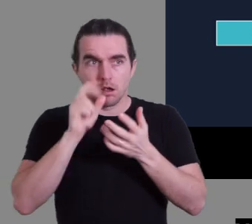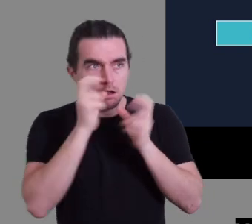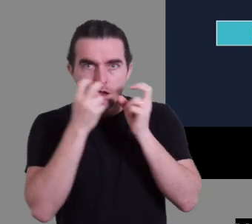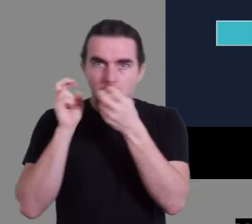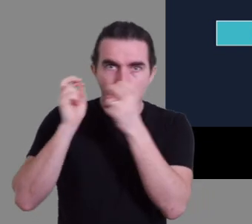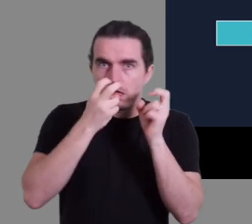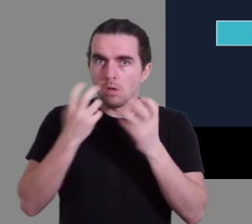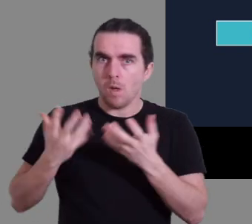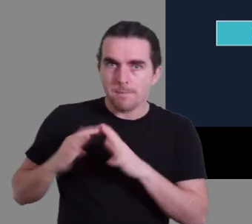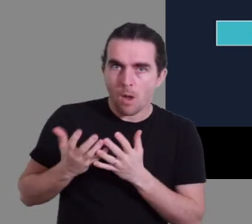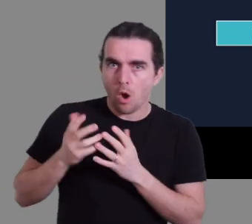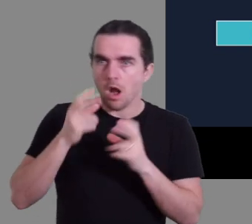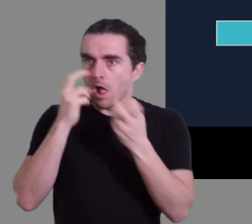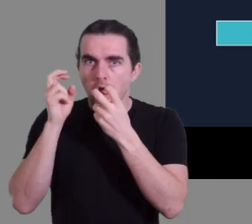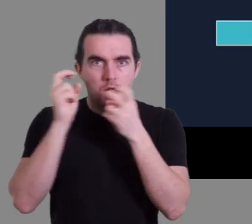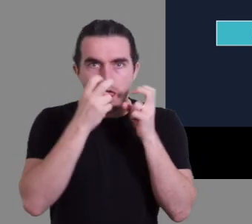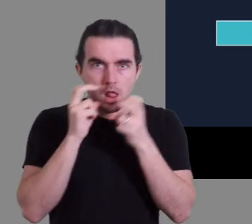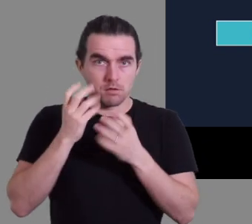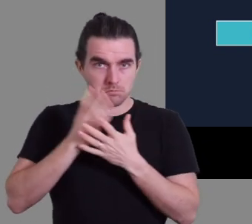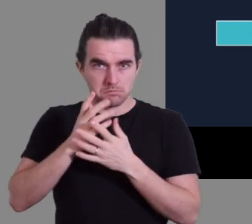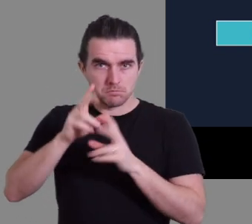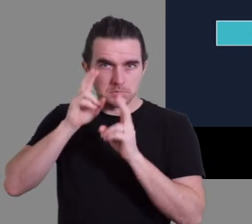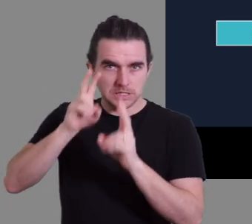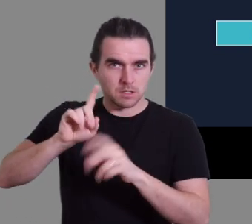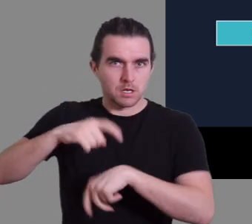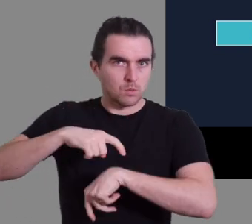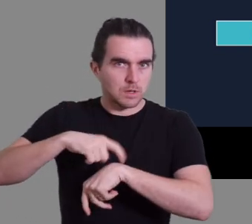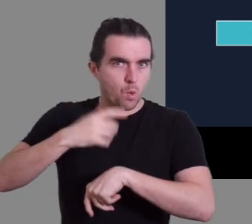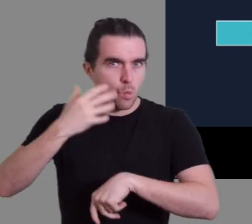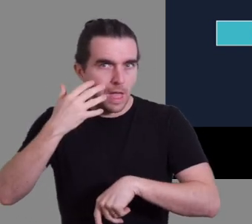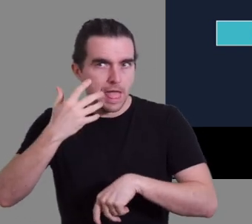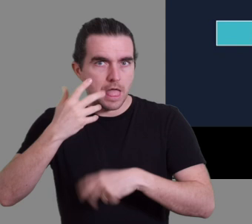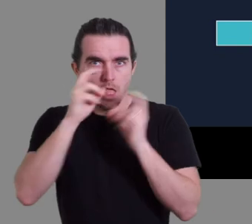of the scans? Where is he looking exactly? The timing,